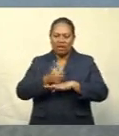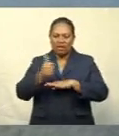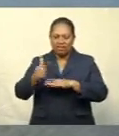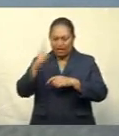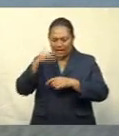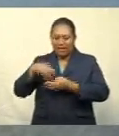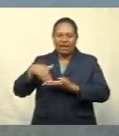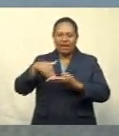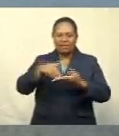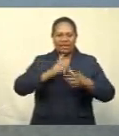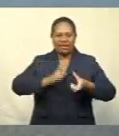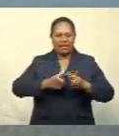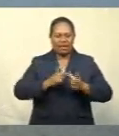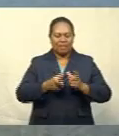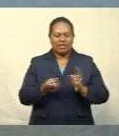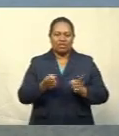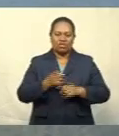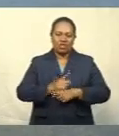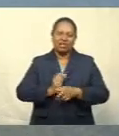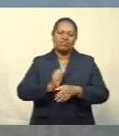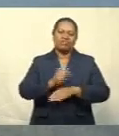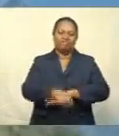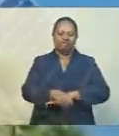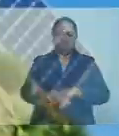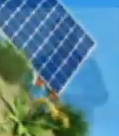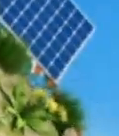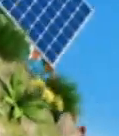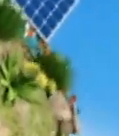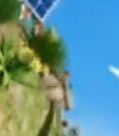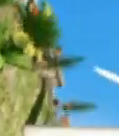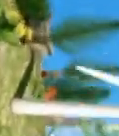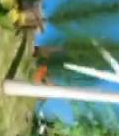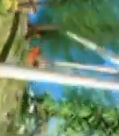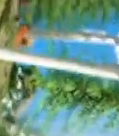change fight. Kelly Vathala, FPC News.